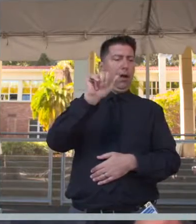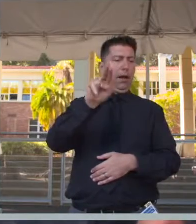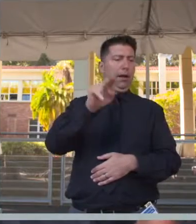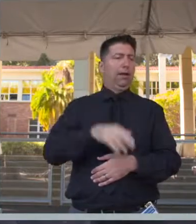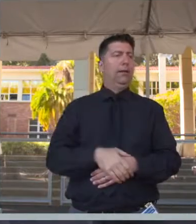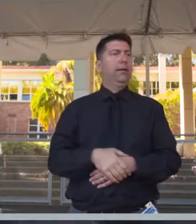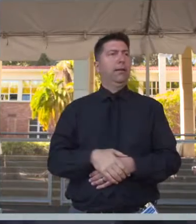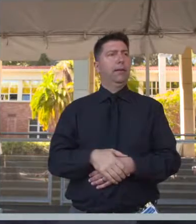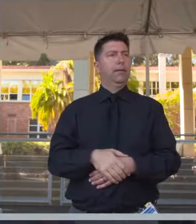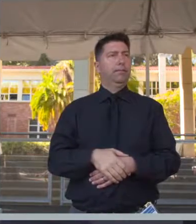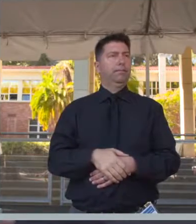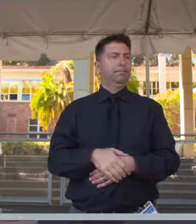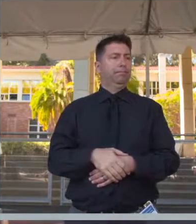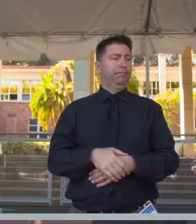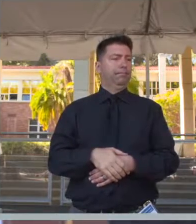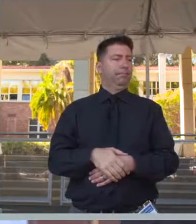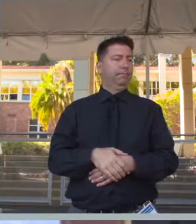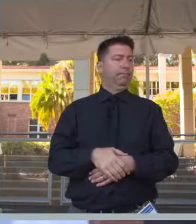Caitlin Horstman.